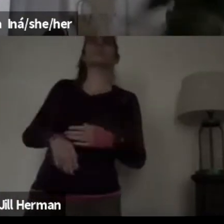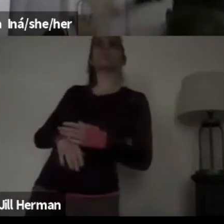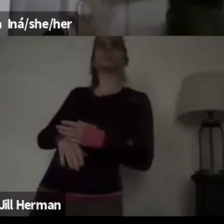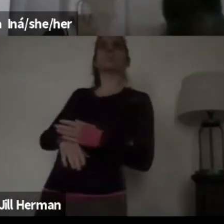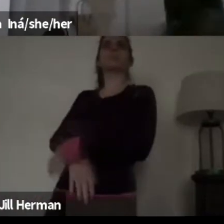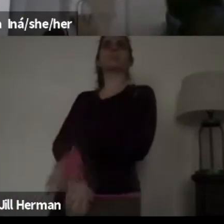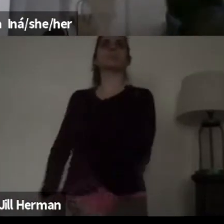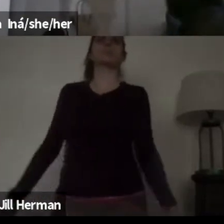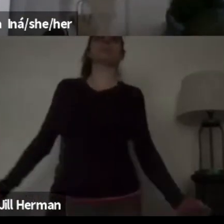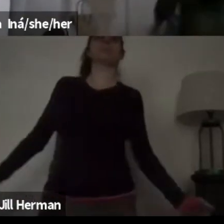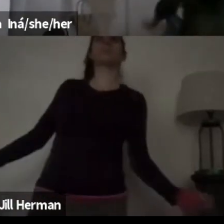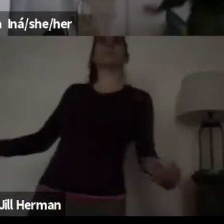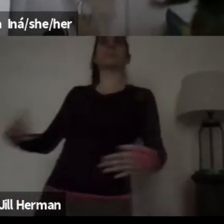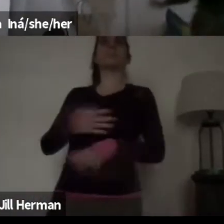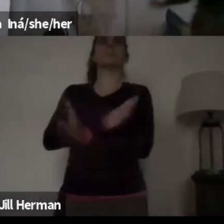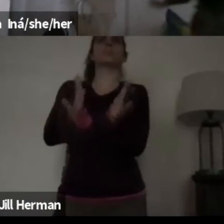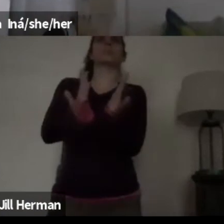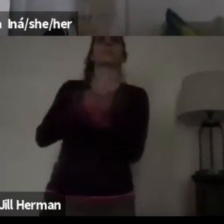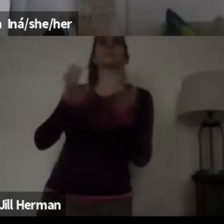ilondoloze,